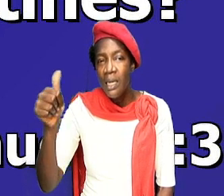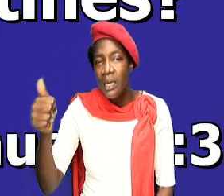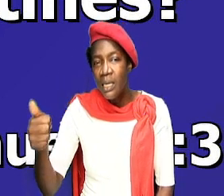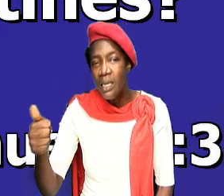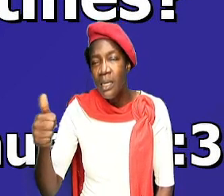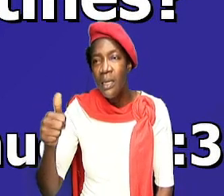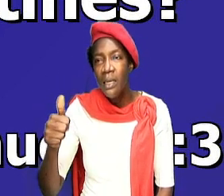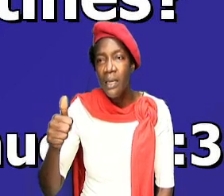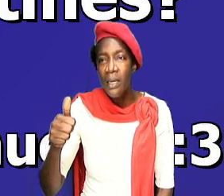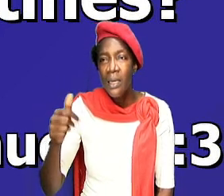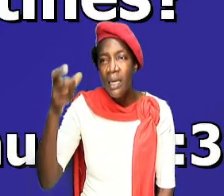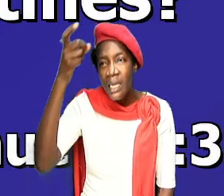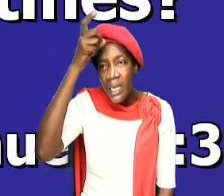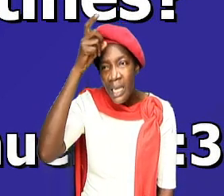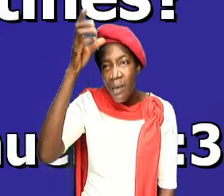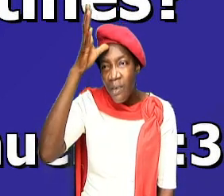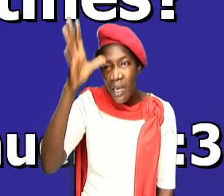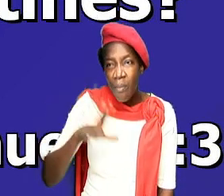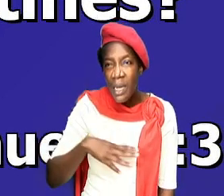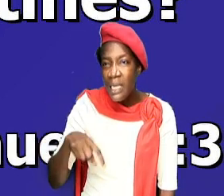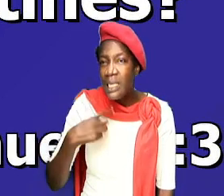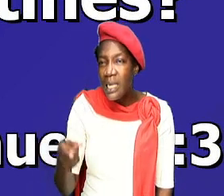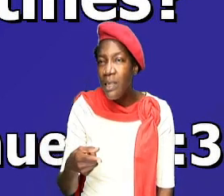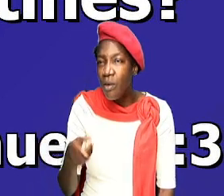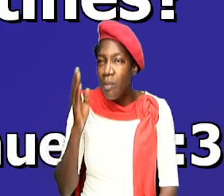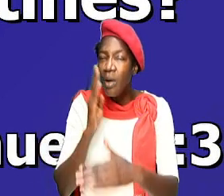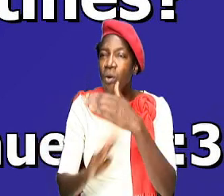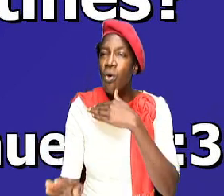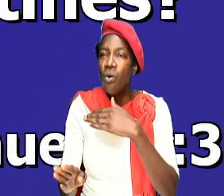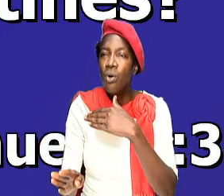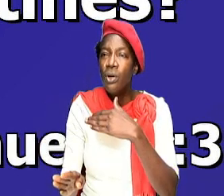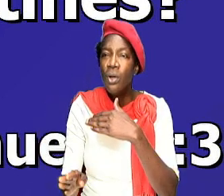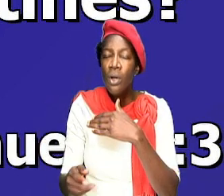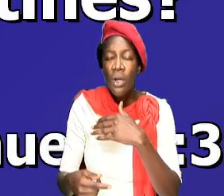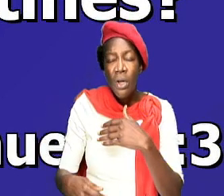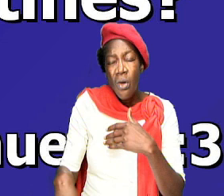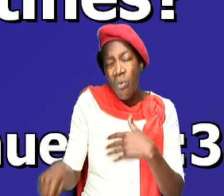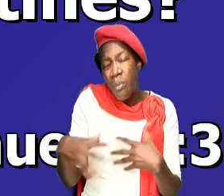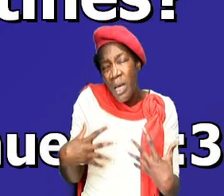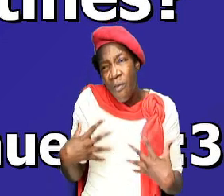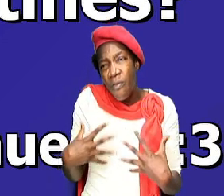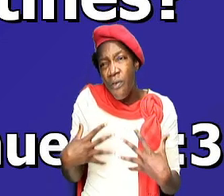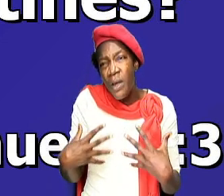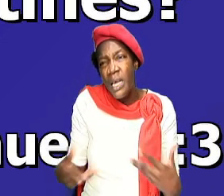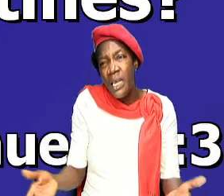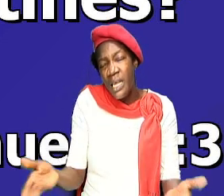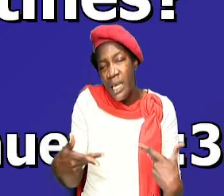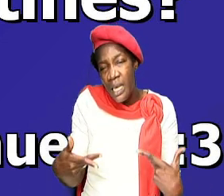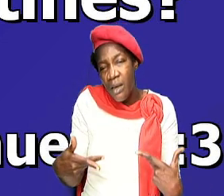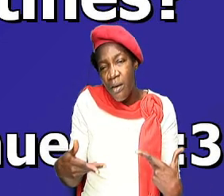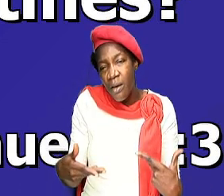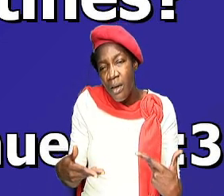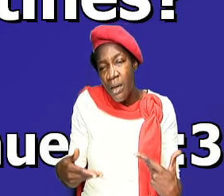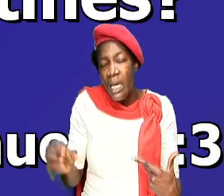And David men said unto him, behold, we be afraid here in